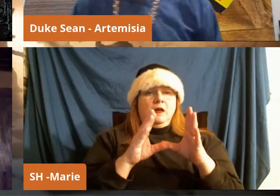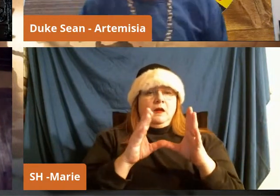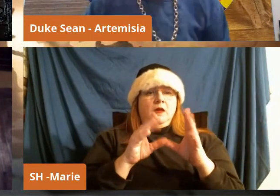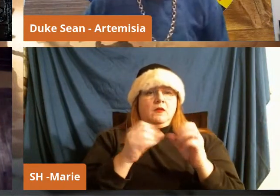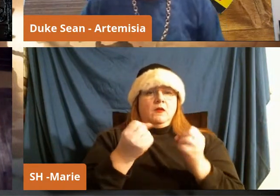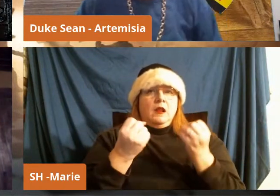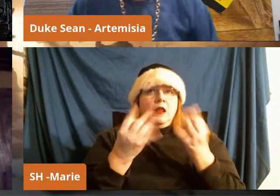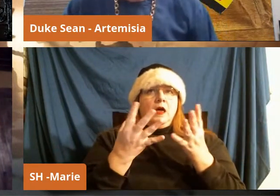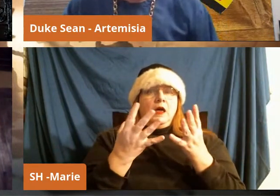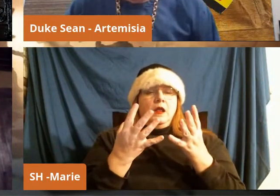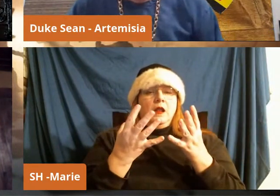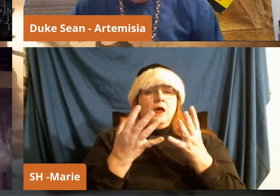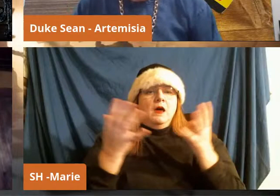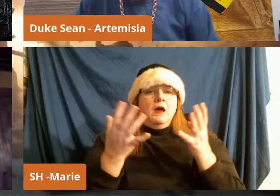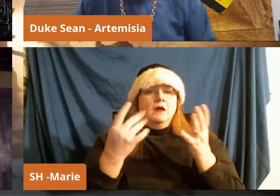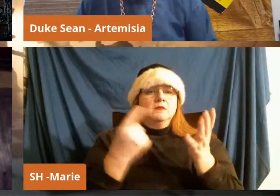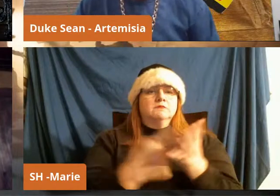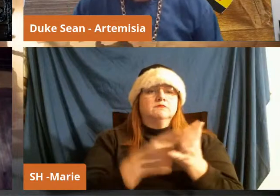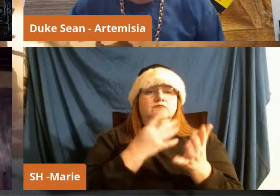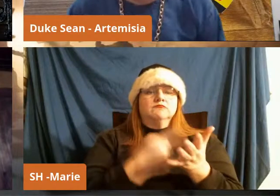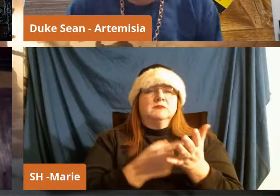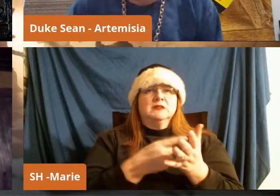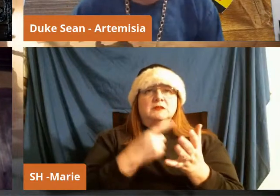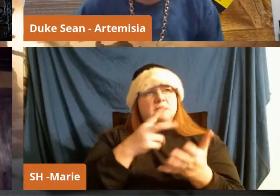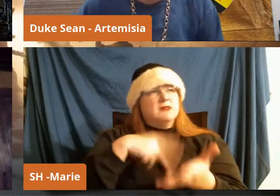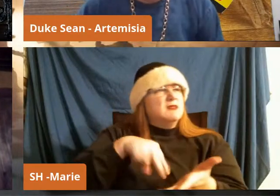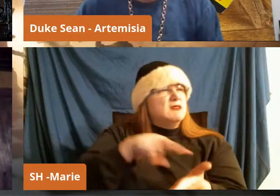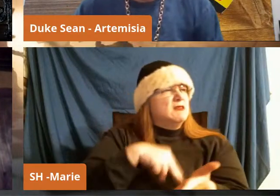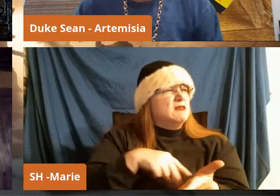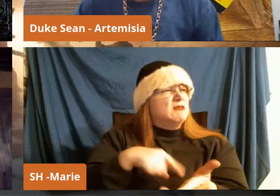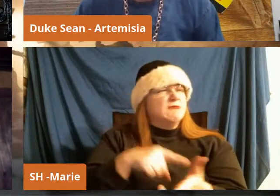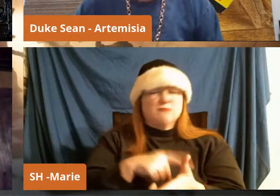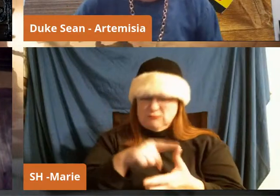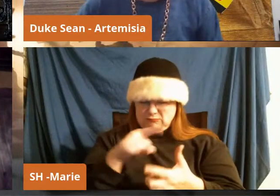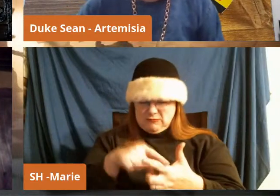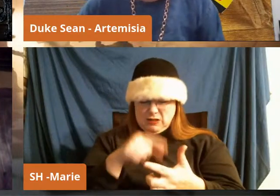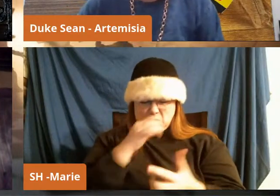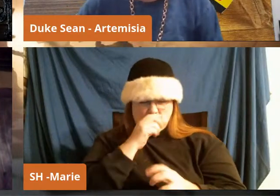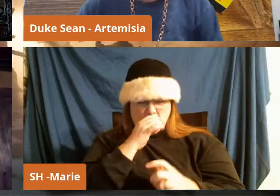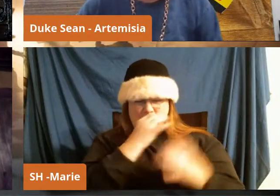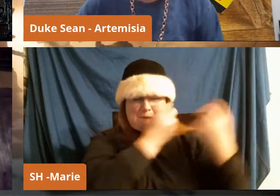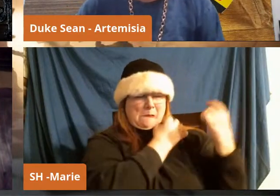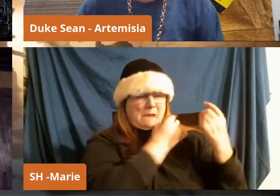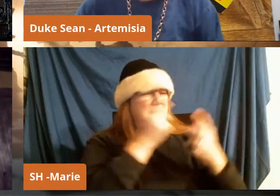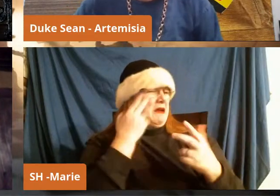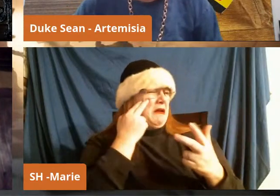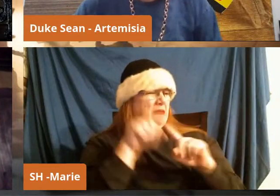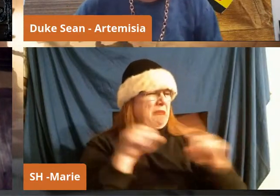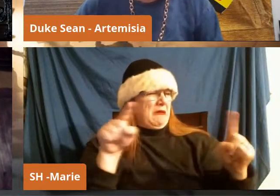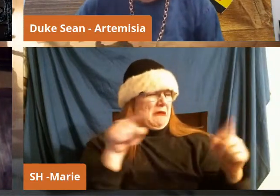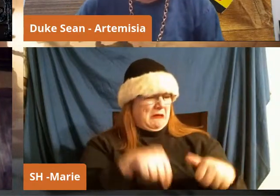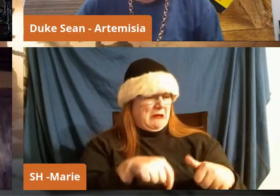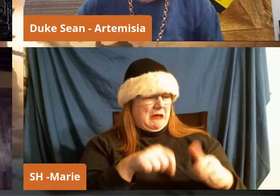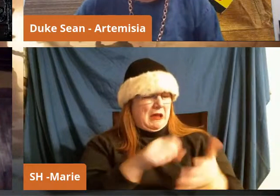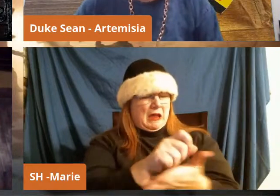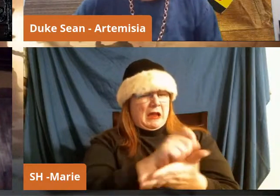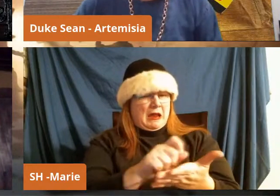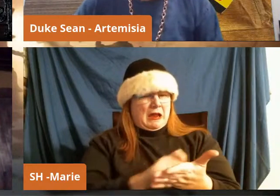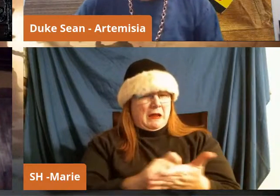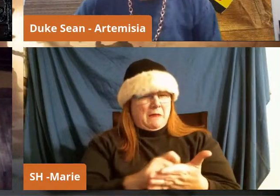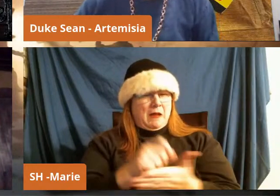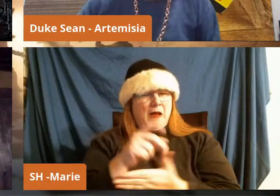of sort of talk about, does he dance? Does he know a lute from a flute? Can he blazon